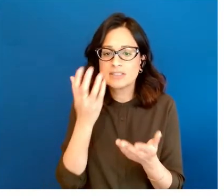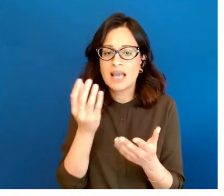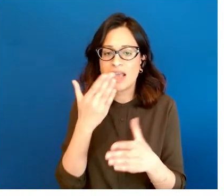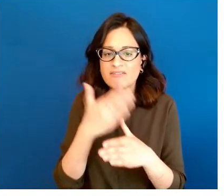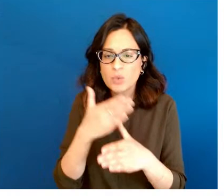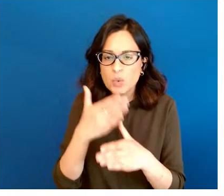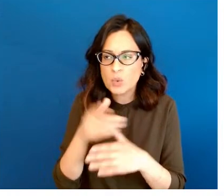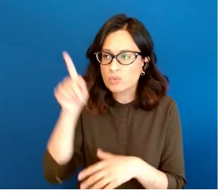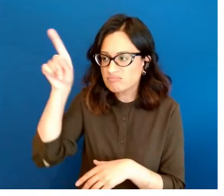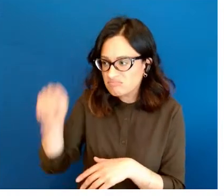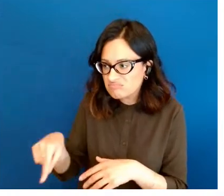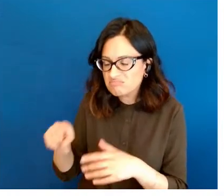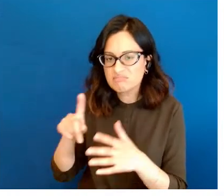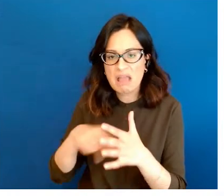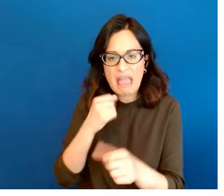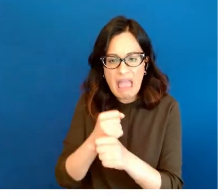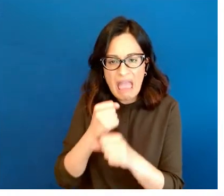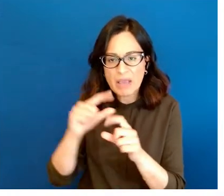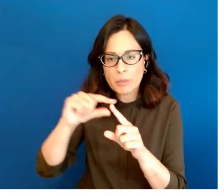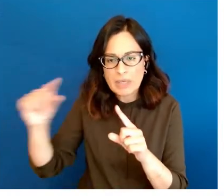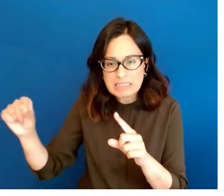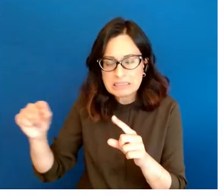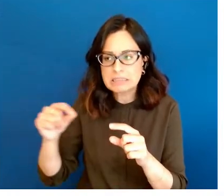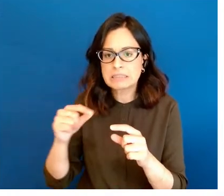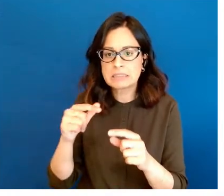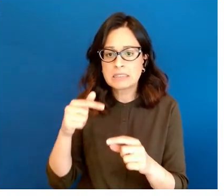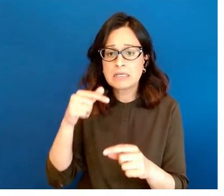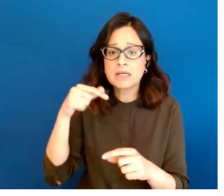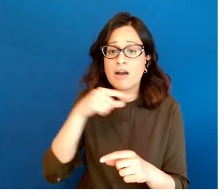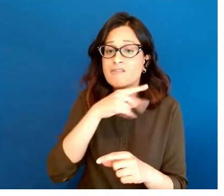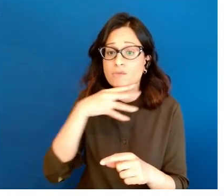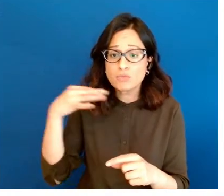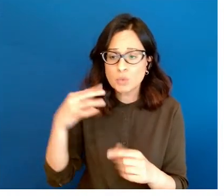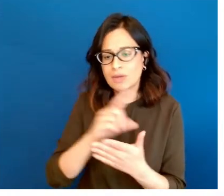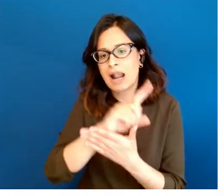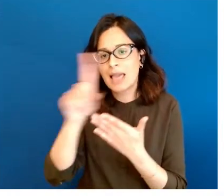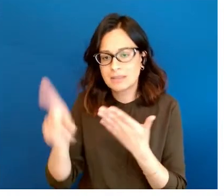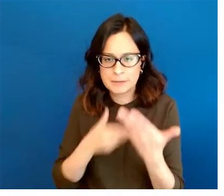wheat, and fruits, which we'll describe later.